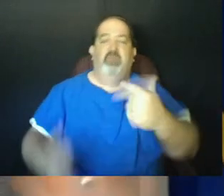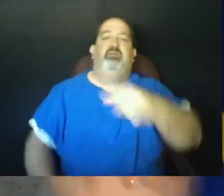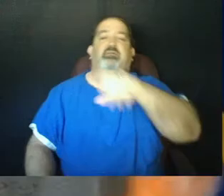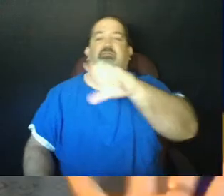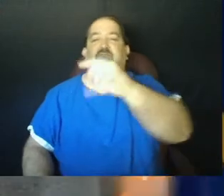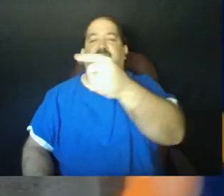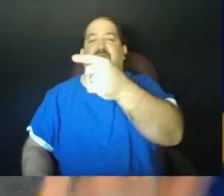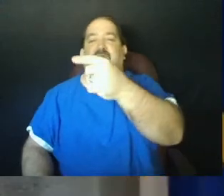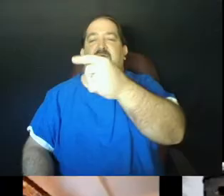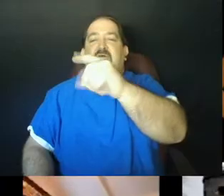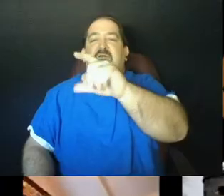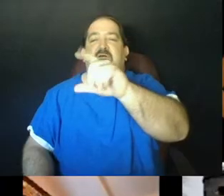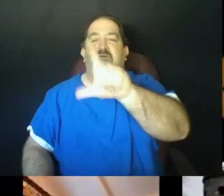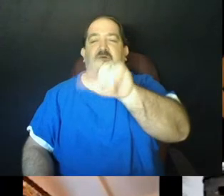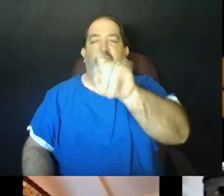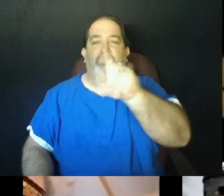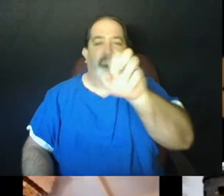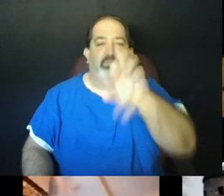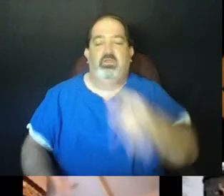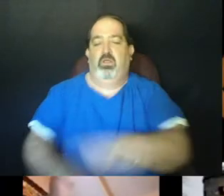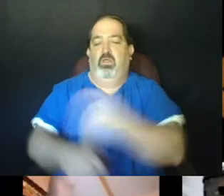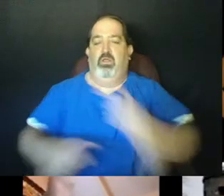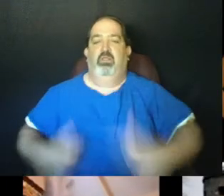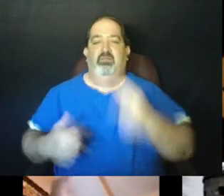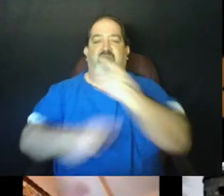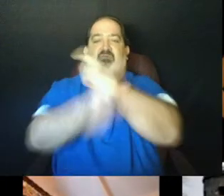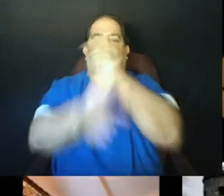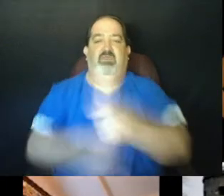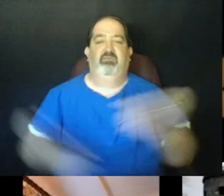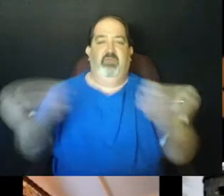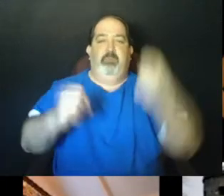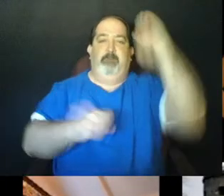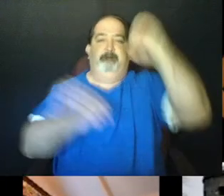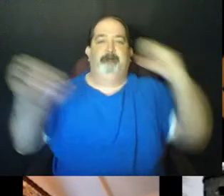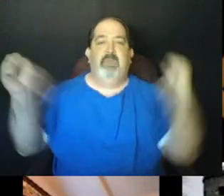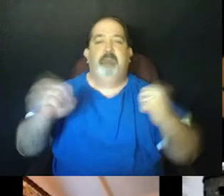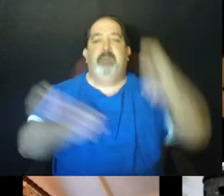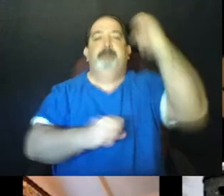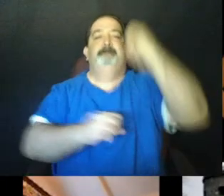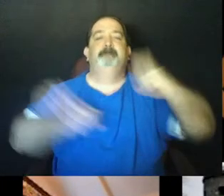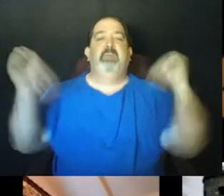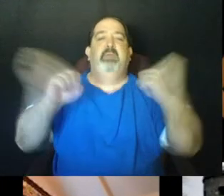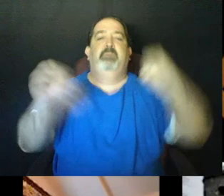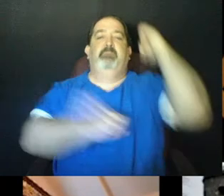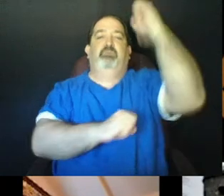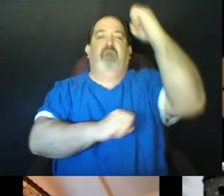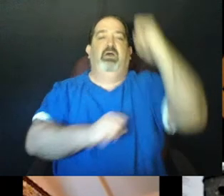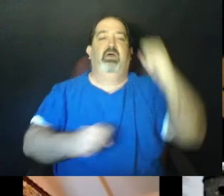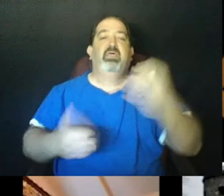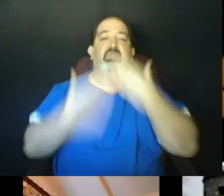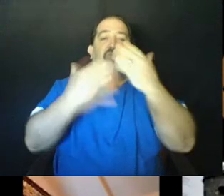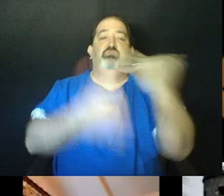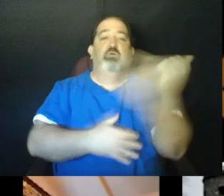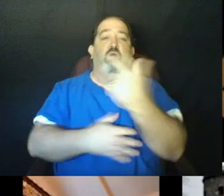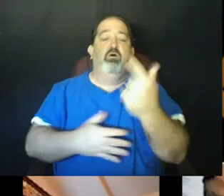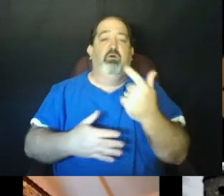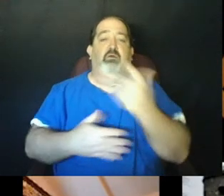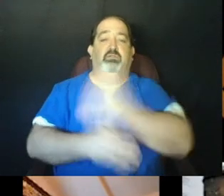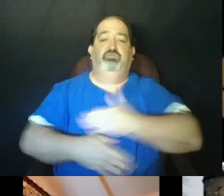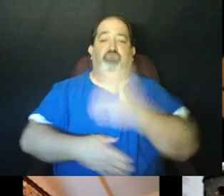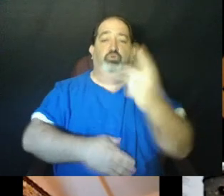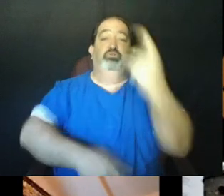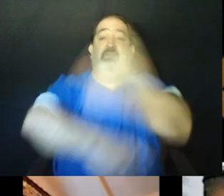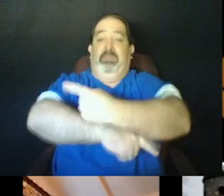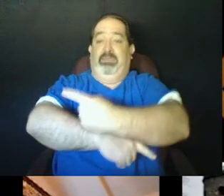hip. Hip hip. Thank you all and have a great day.